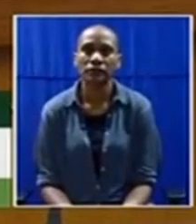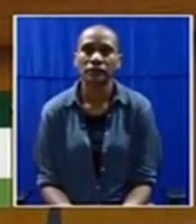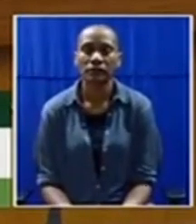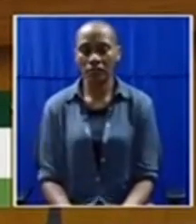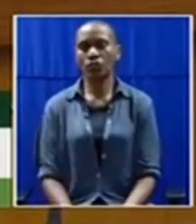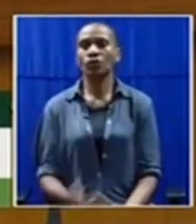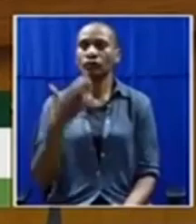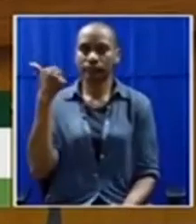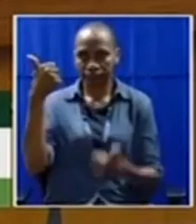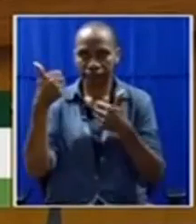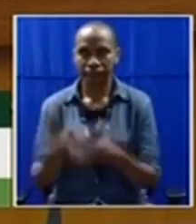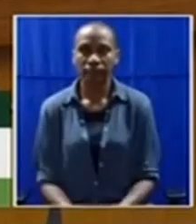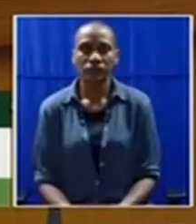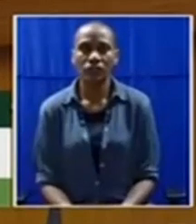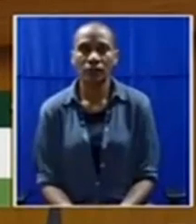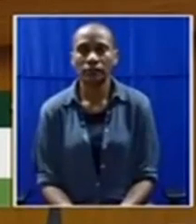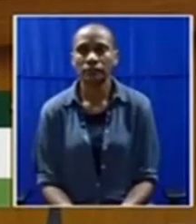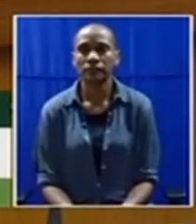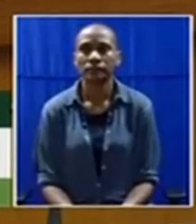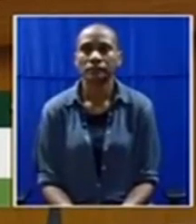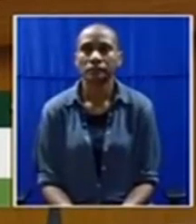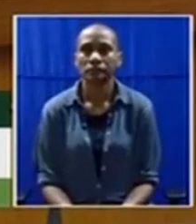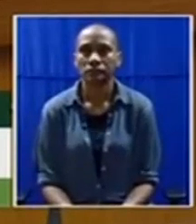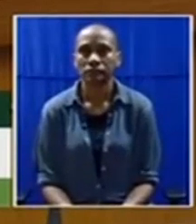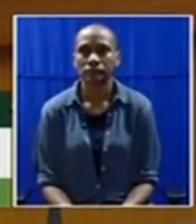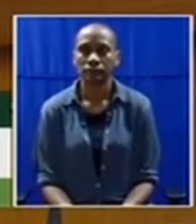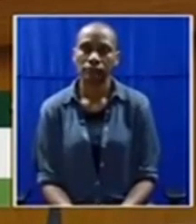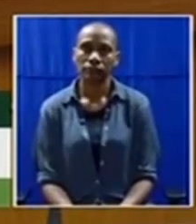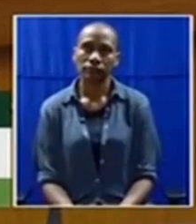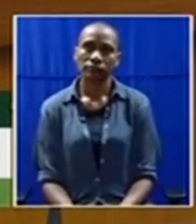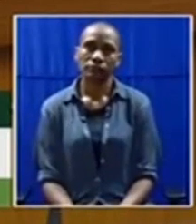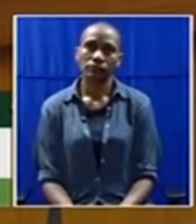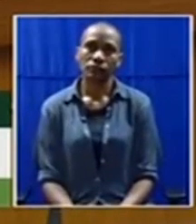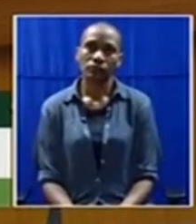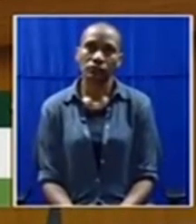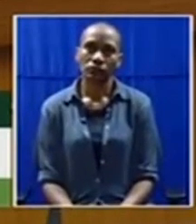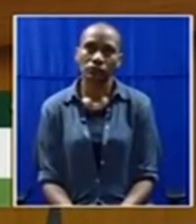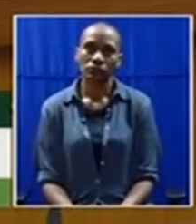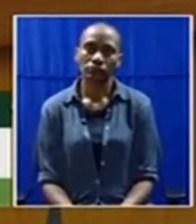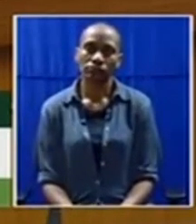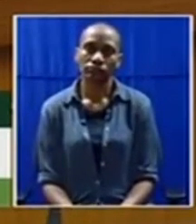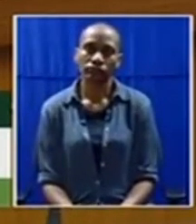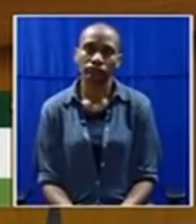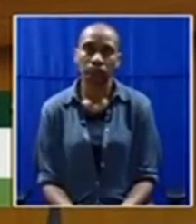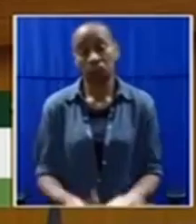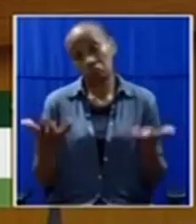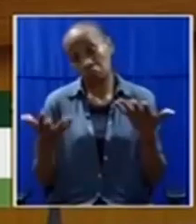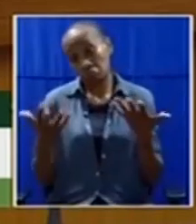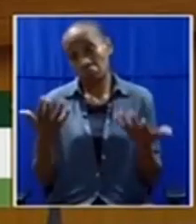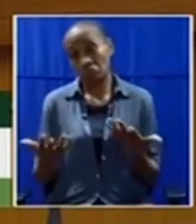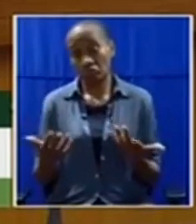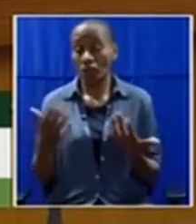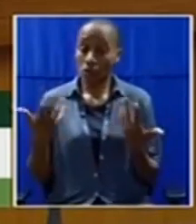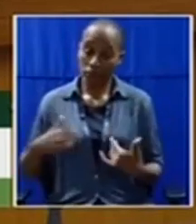the NCOP came up with an understanding that maybe we will do better for